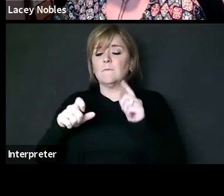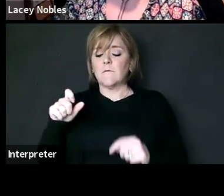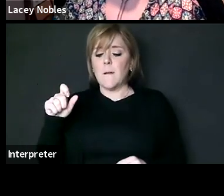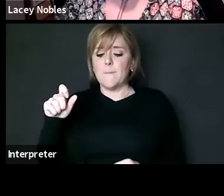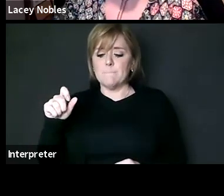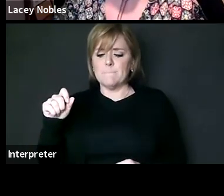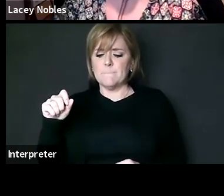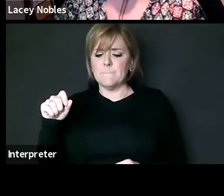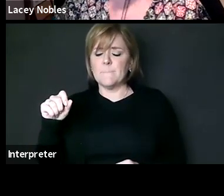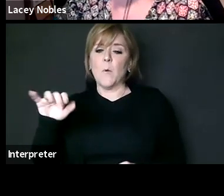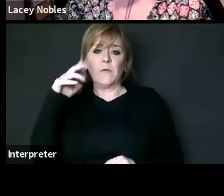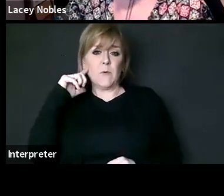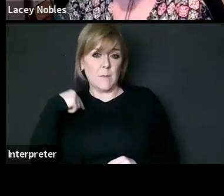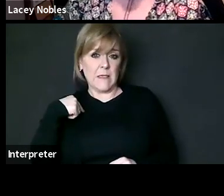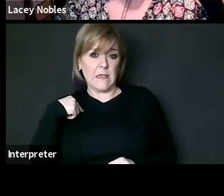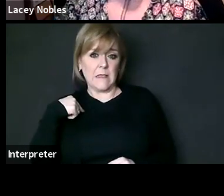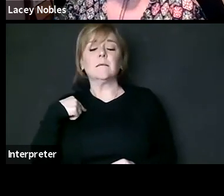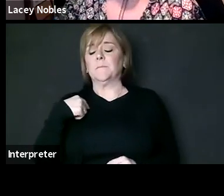Can you hear me now? Yes.